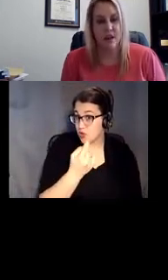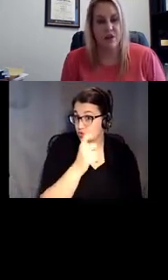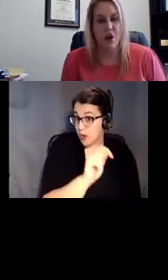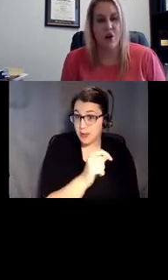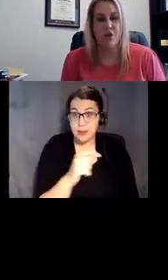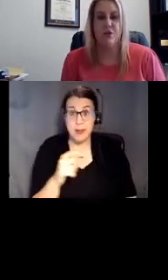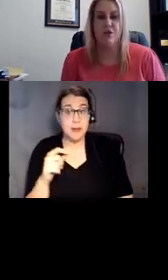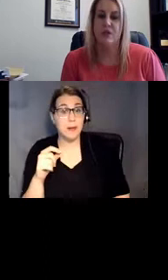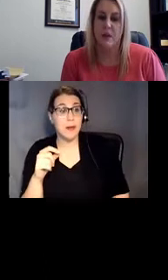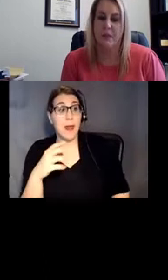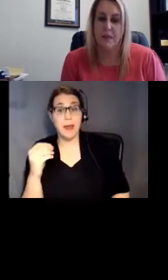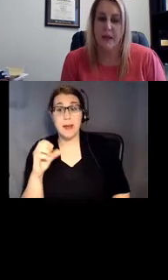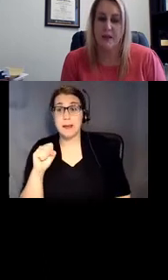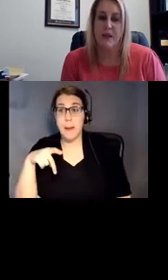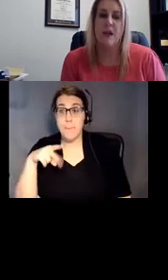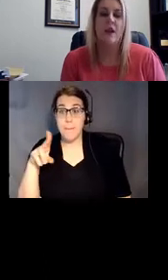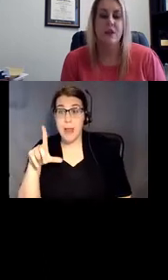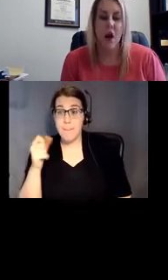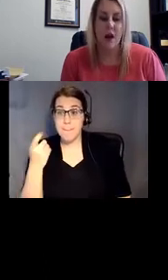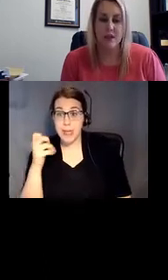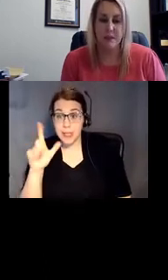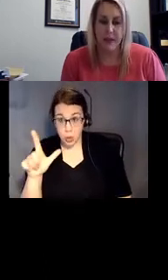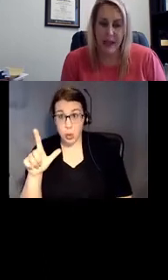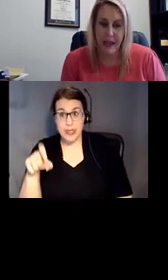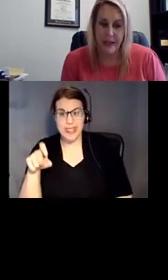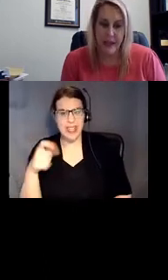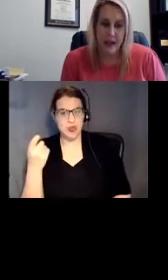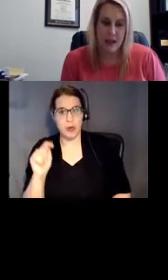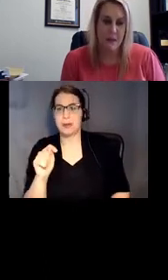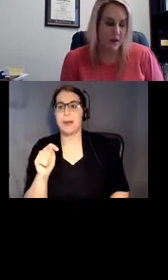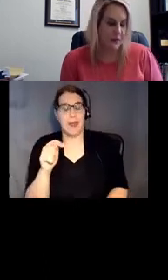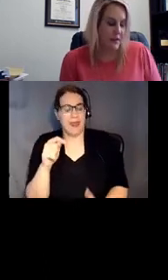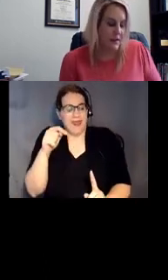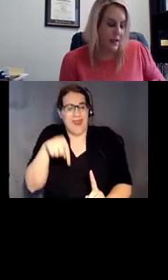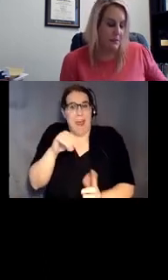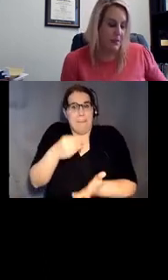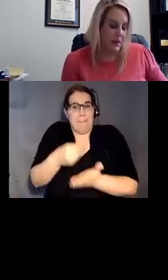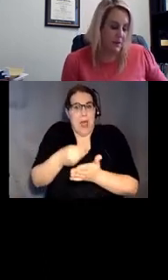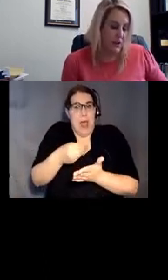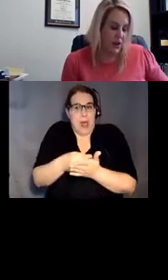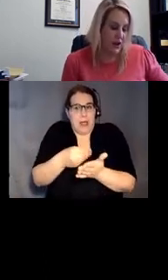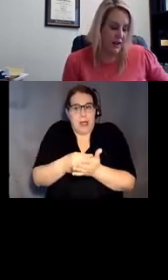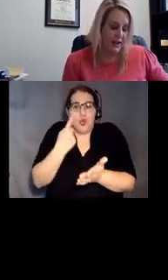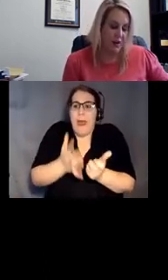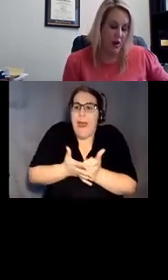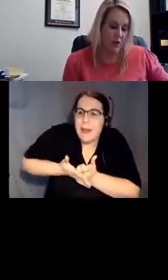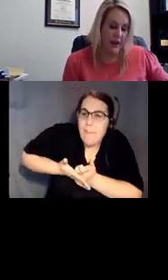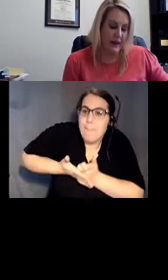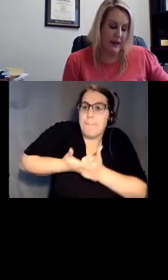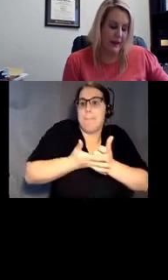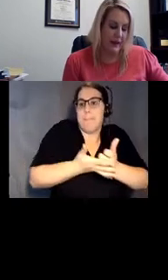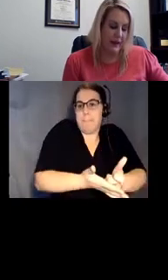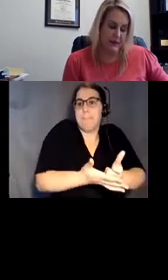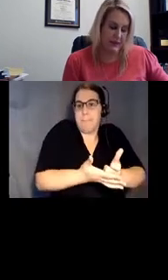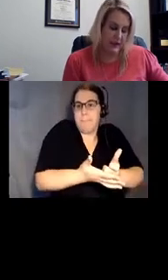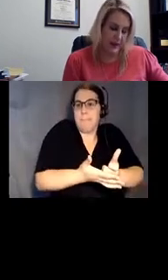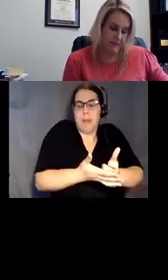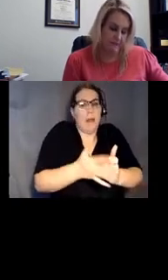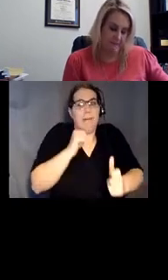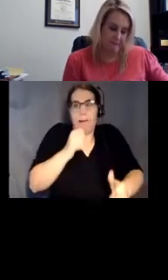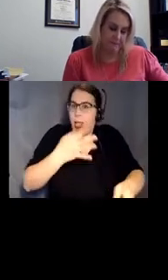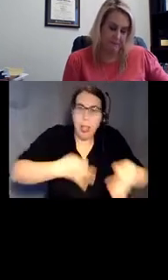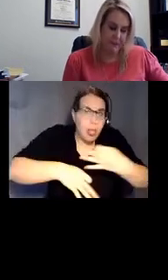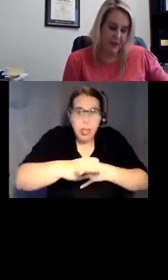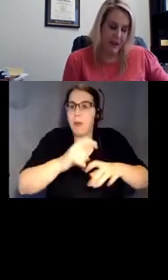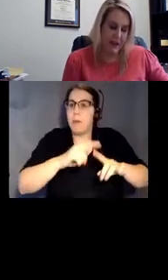these trusts are used to supplement, not supplant, the benefits that the beneficiary is already